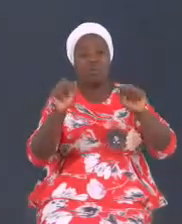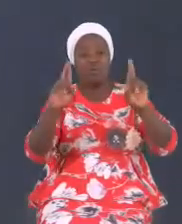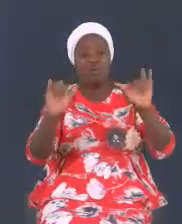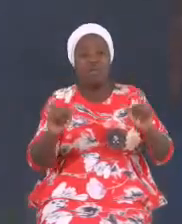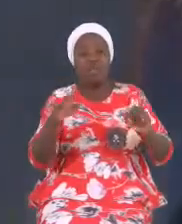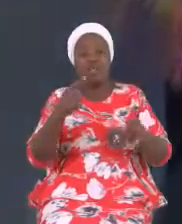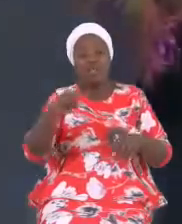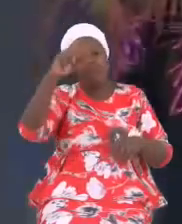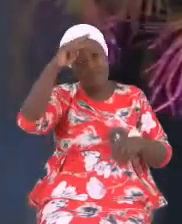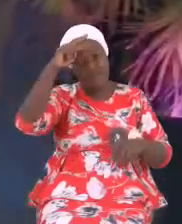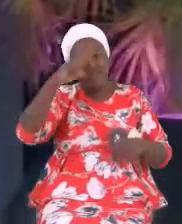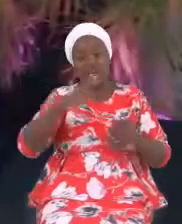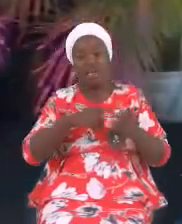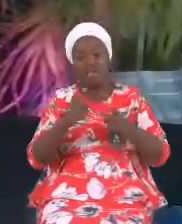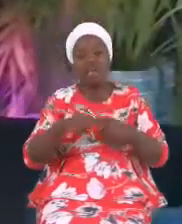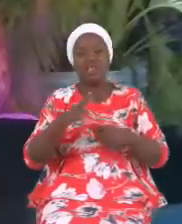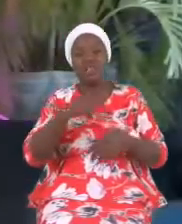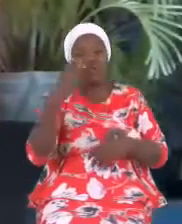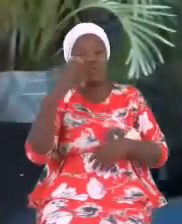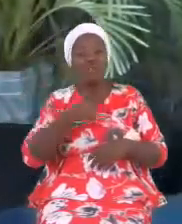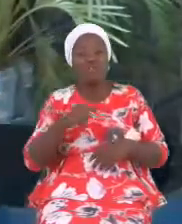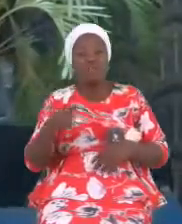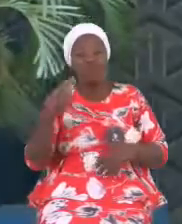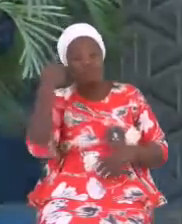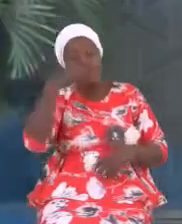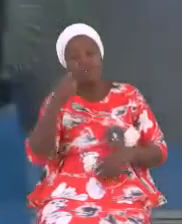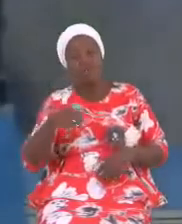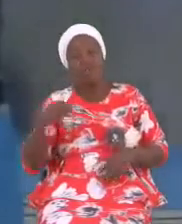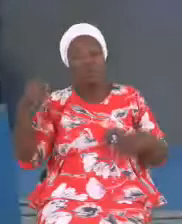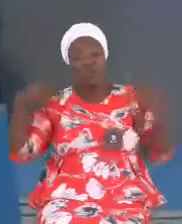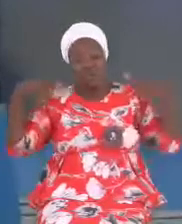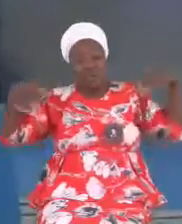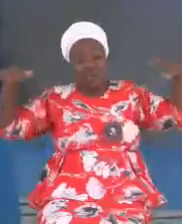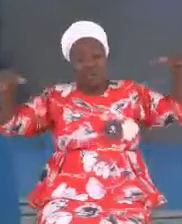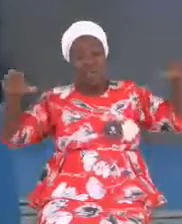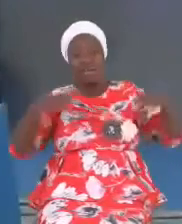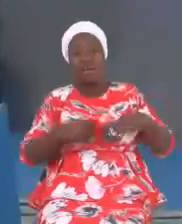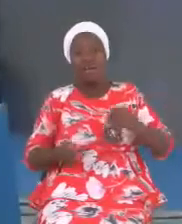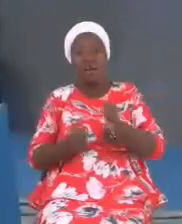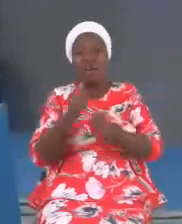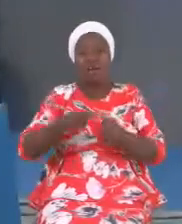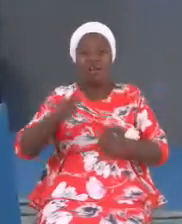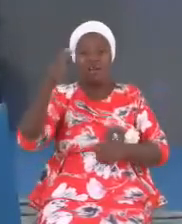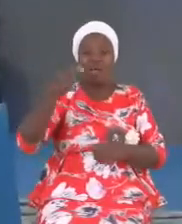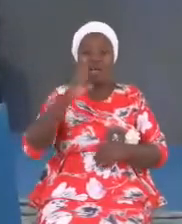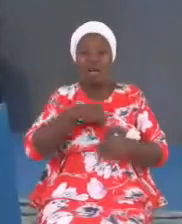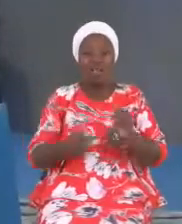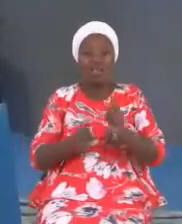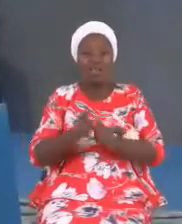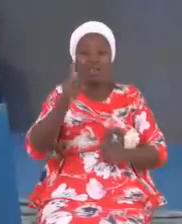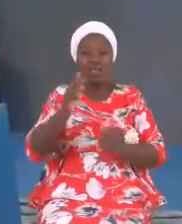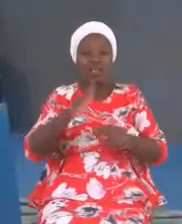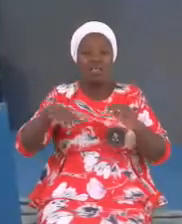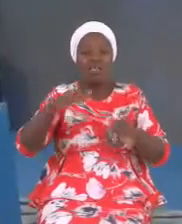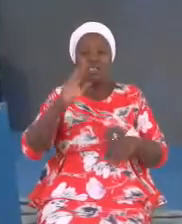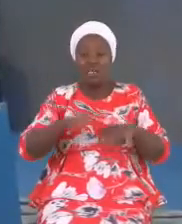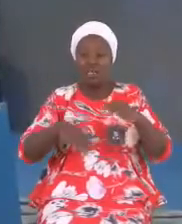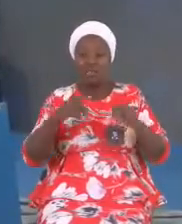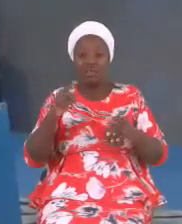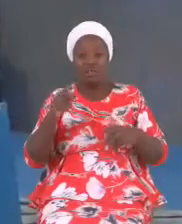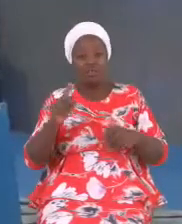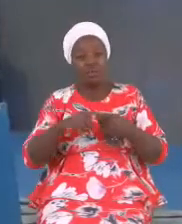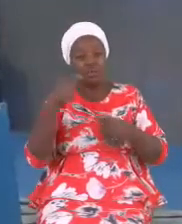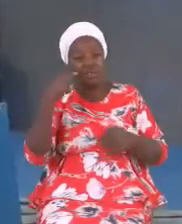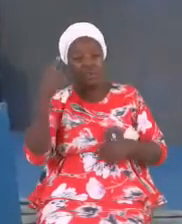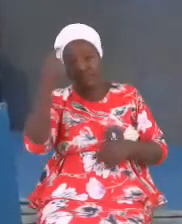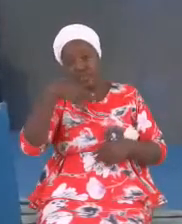the face of the angel? That's higher, that's greater than seeing the face of a man. But then